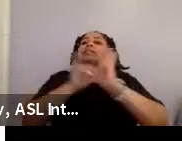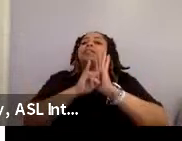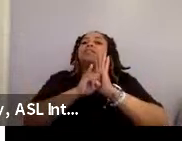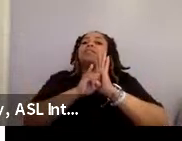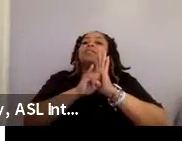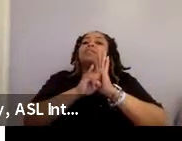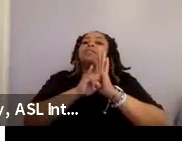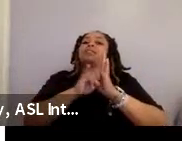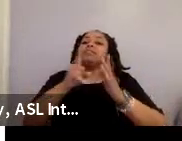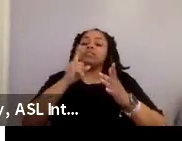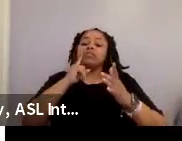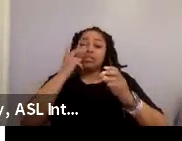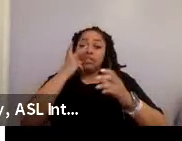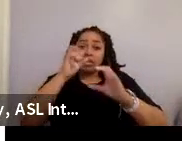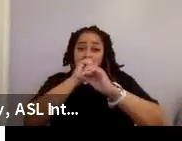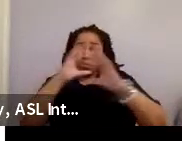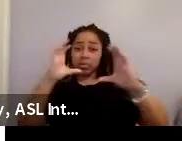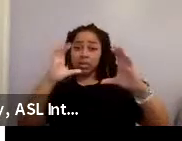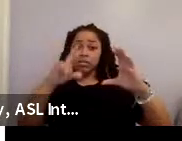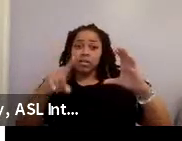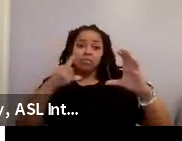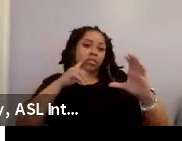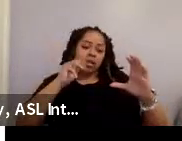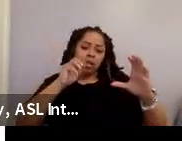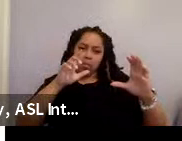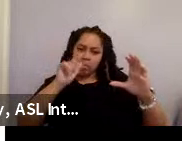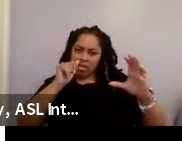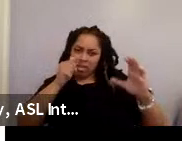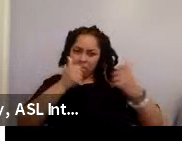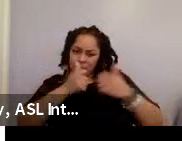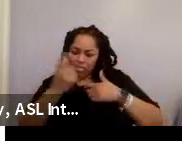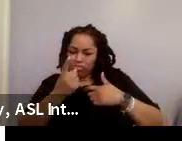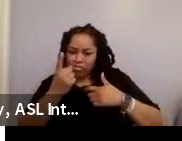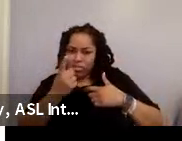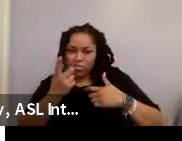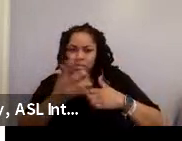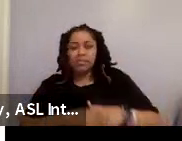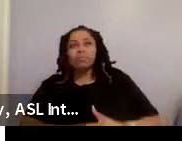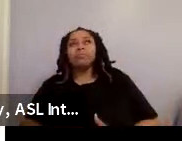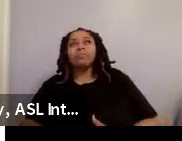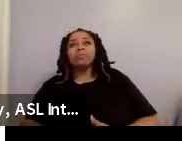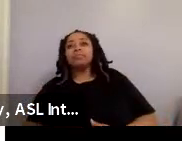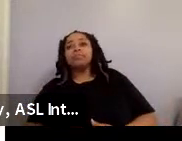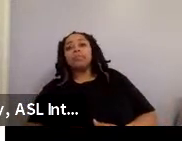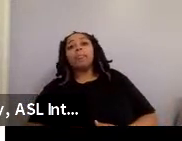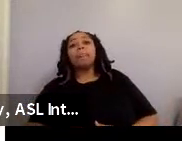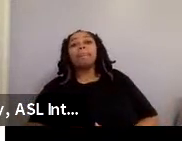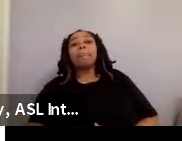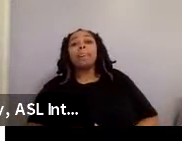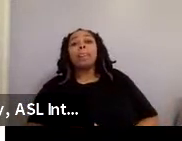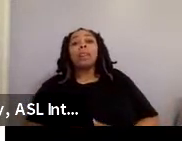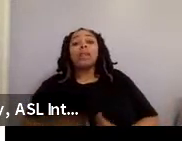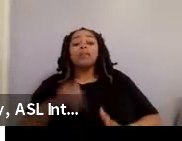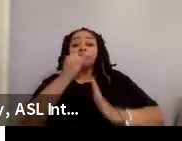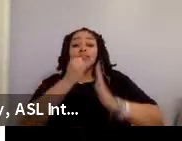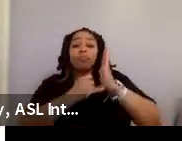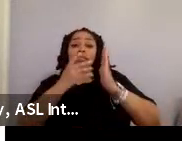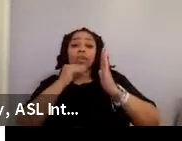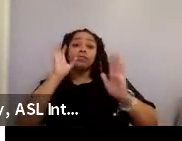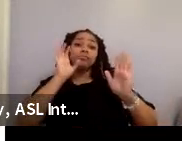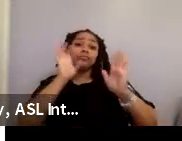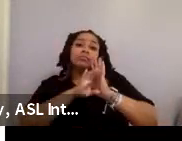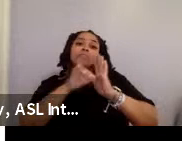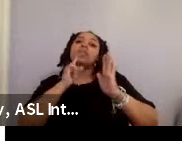content. And there's a photograph here of maybe a meteor passing through some alien landscape. Arts and photographs are examples of